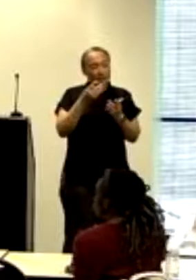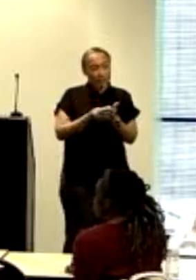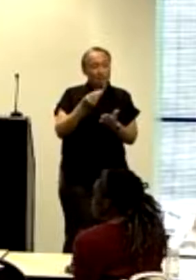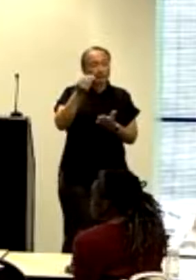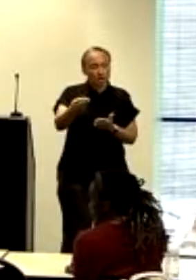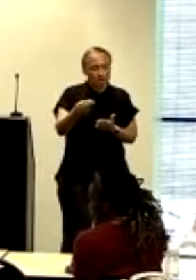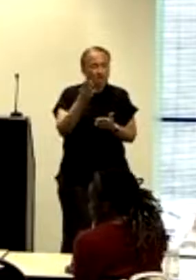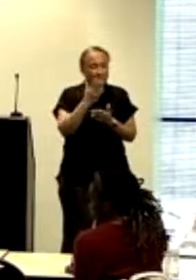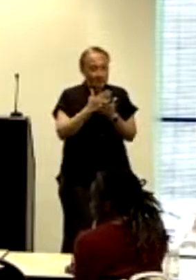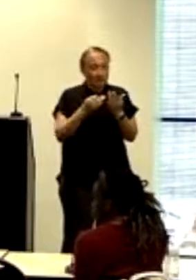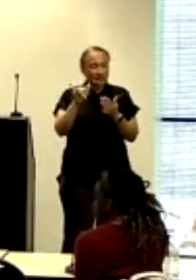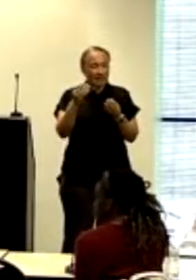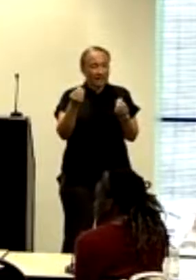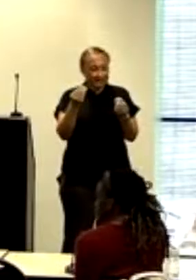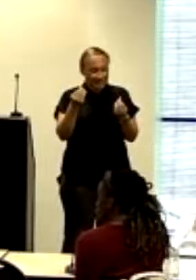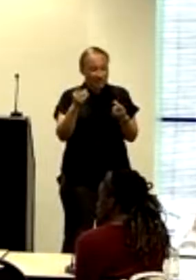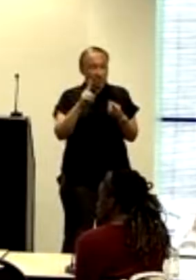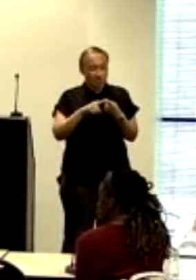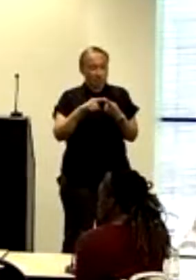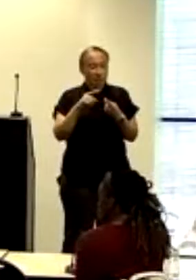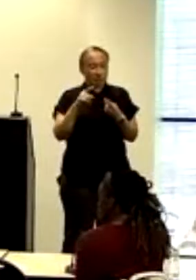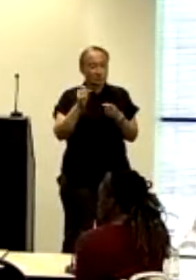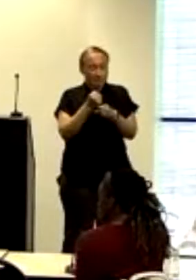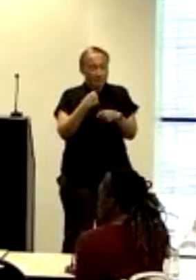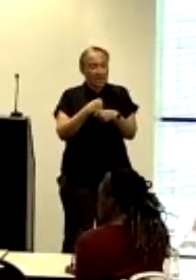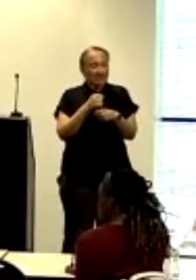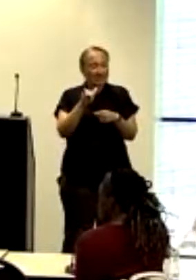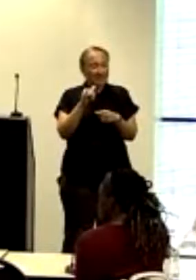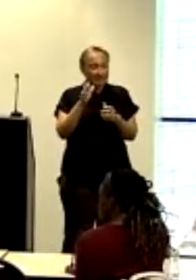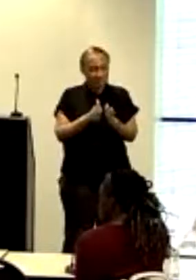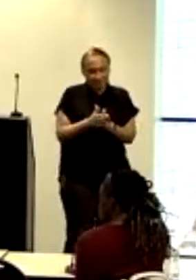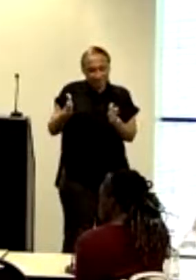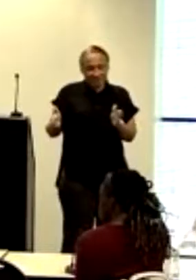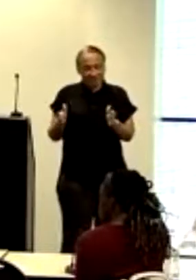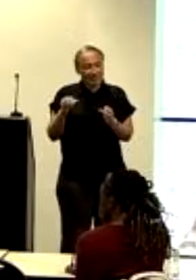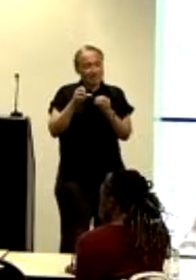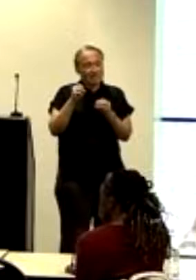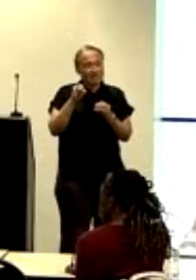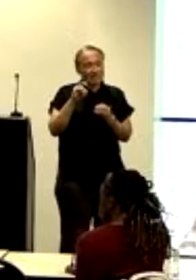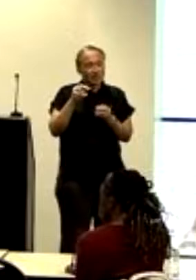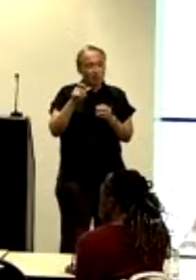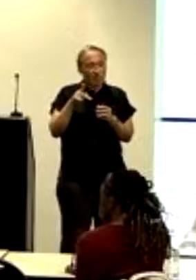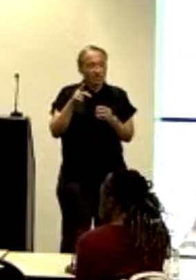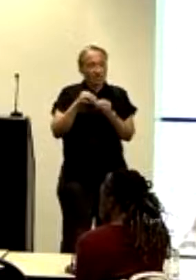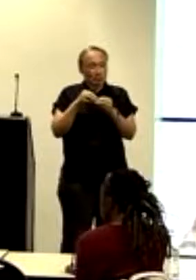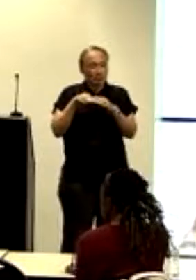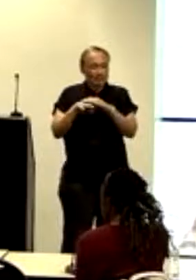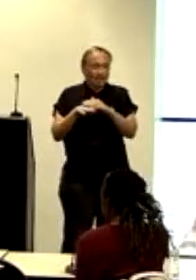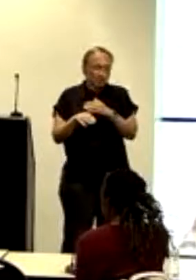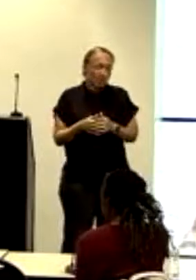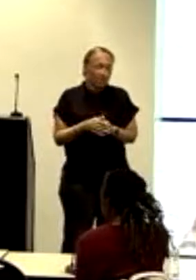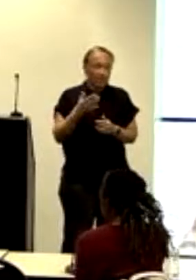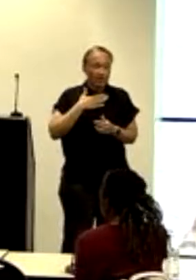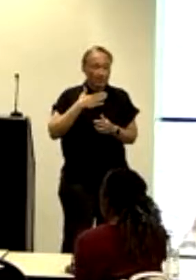purchase some of that land to make that sidewalk accessible to our constituents.